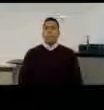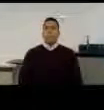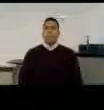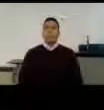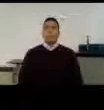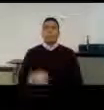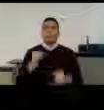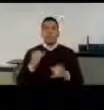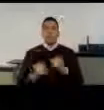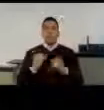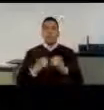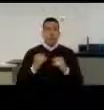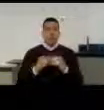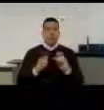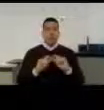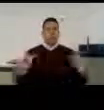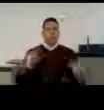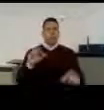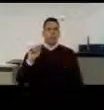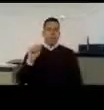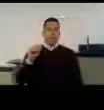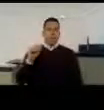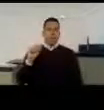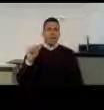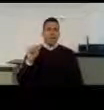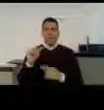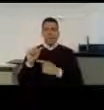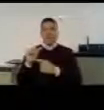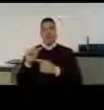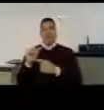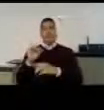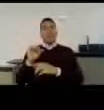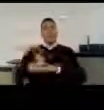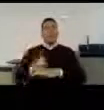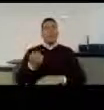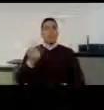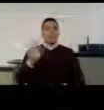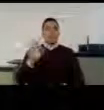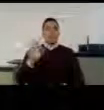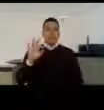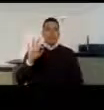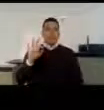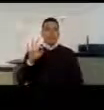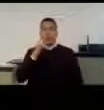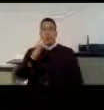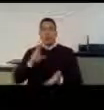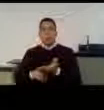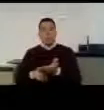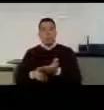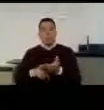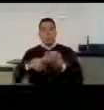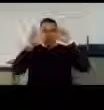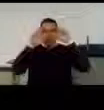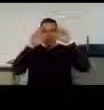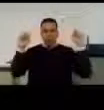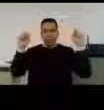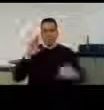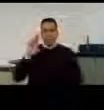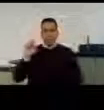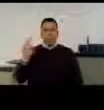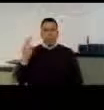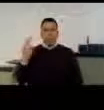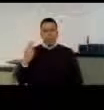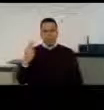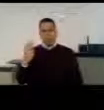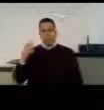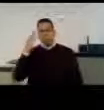Last, I just want to share a little bit about the Americans with Disabilities Act, which was passed in 1990, signed into law by President Bush. I'm sure